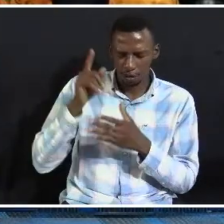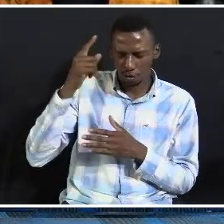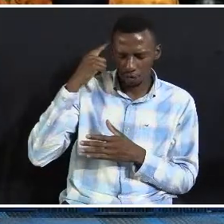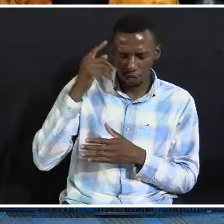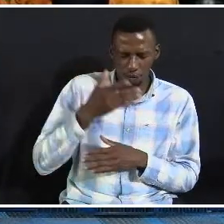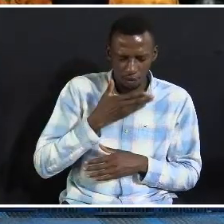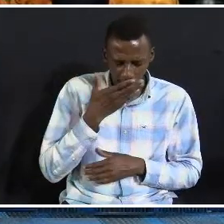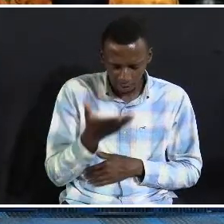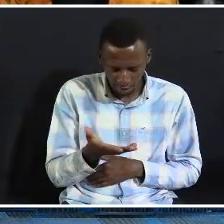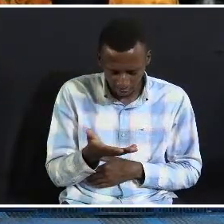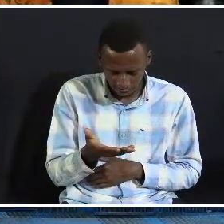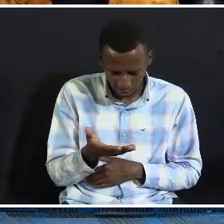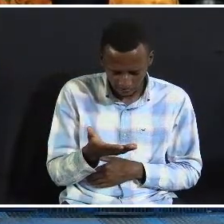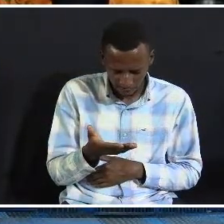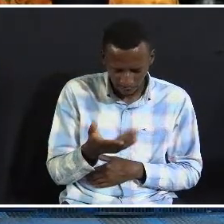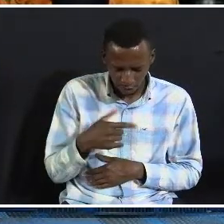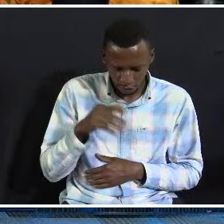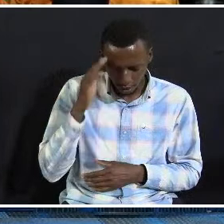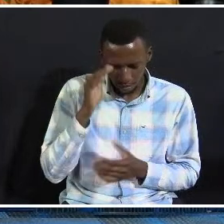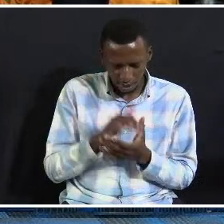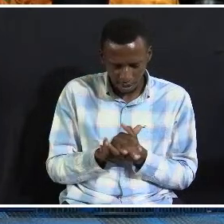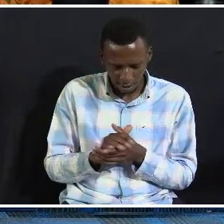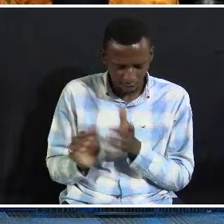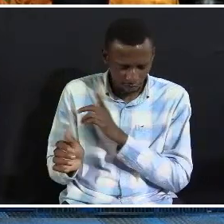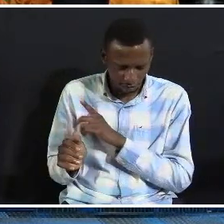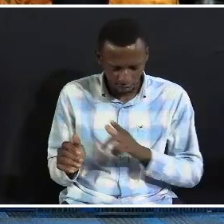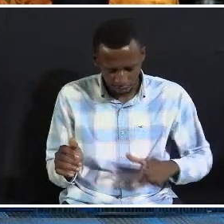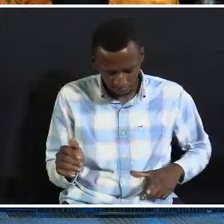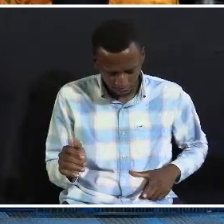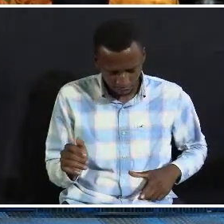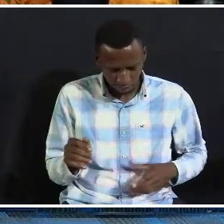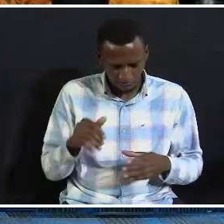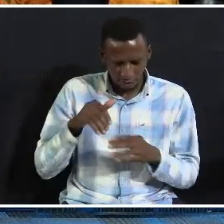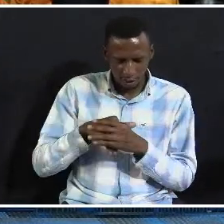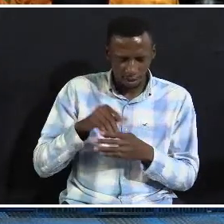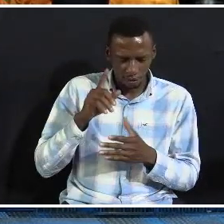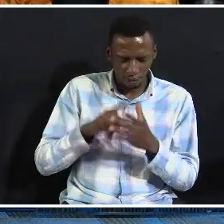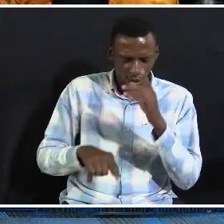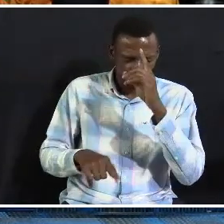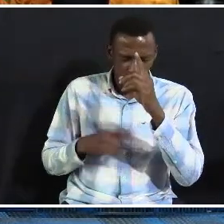answering. We believe, Lord, in what you tell us.